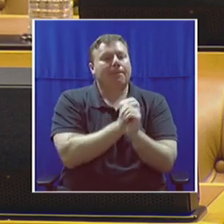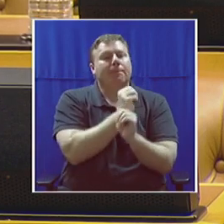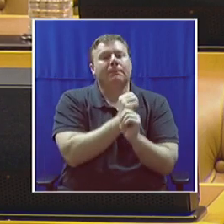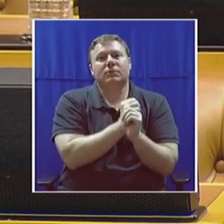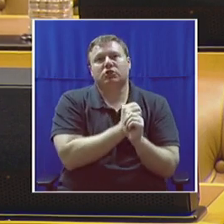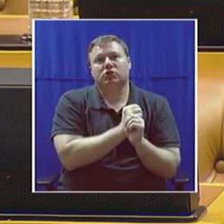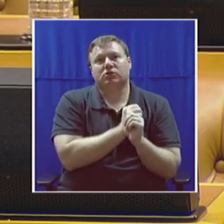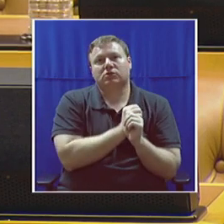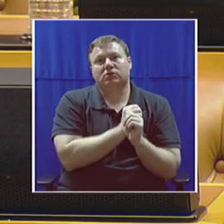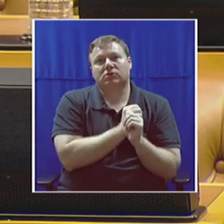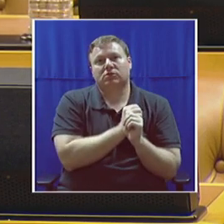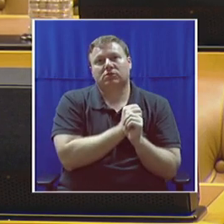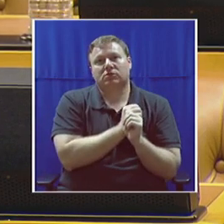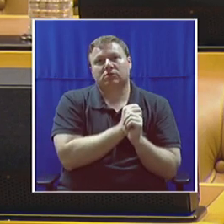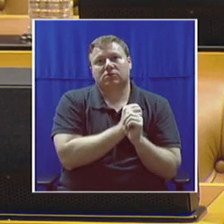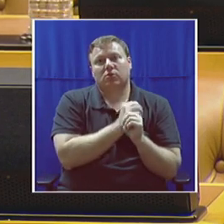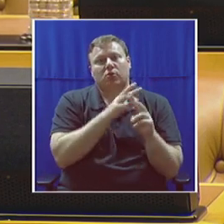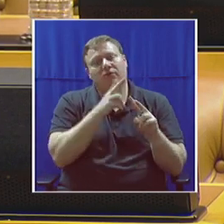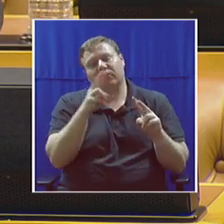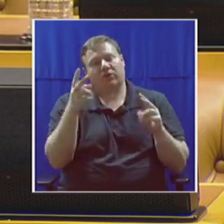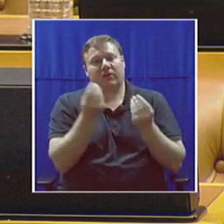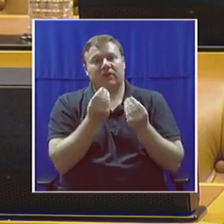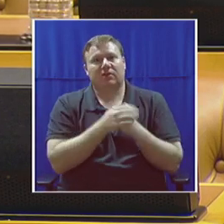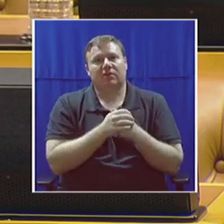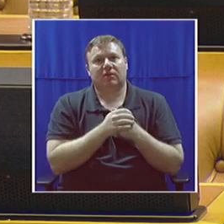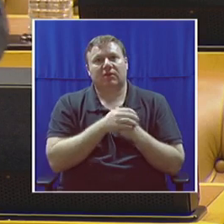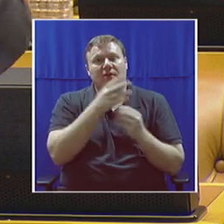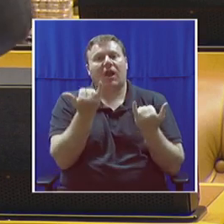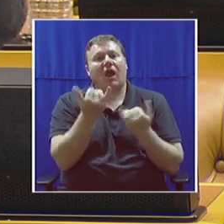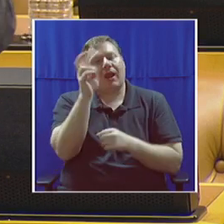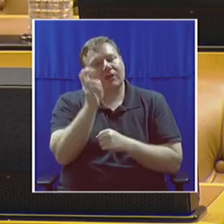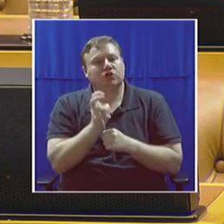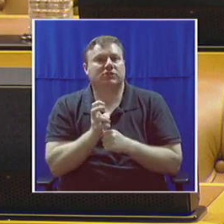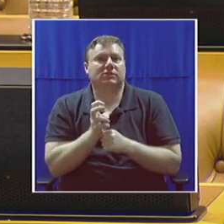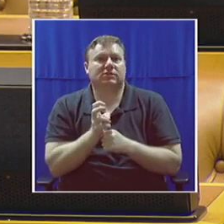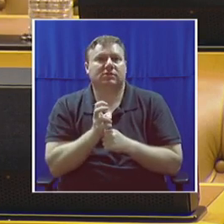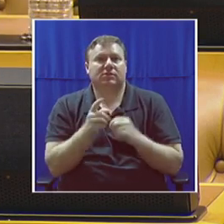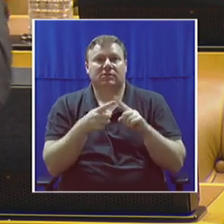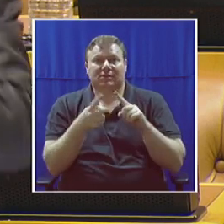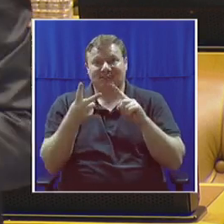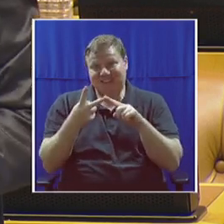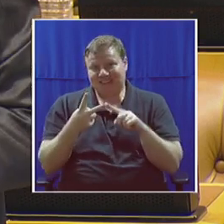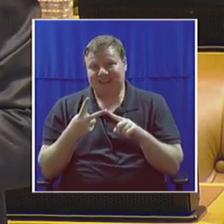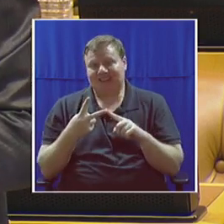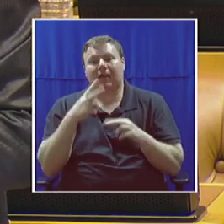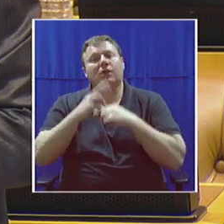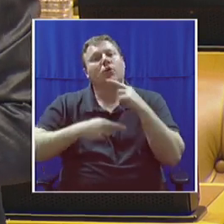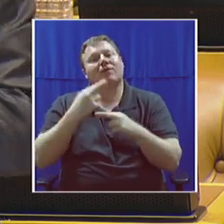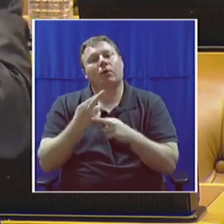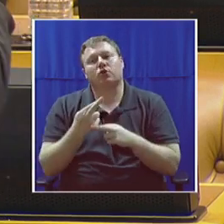a a number of other things Ste power and so on then there was also a second